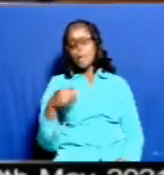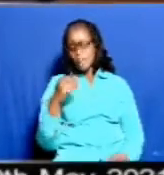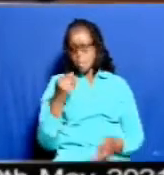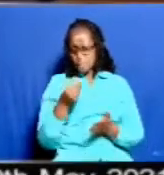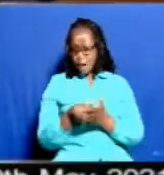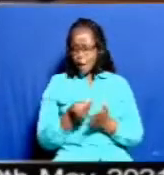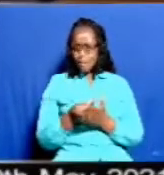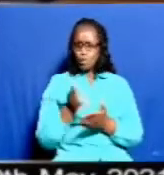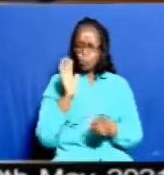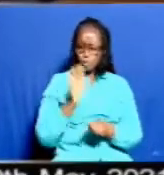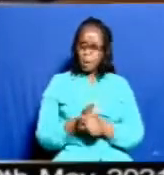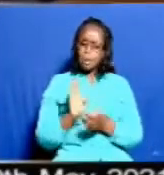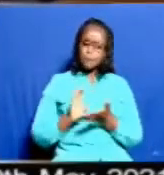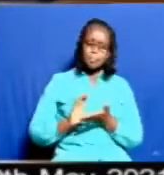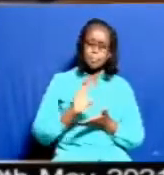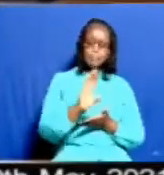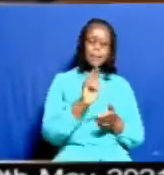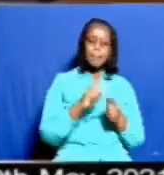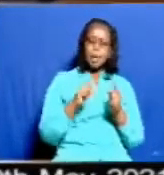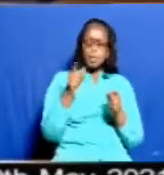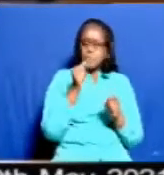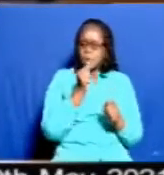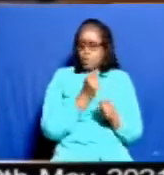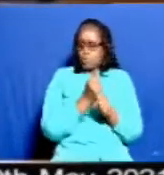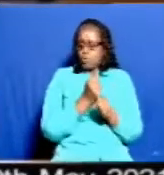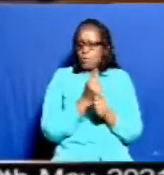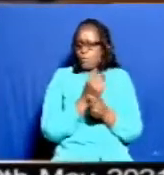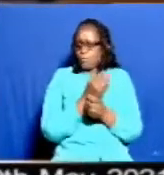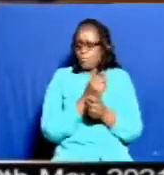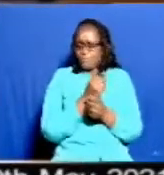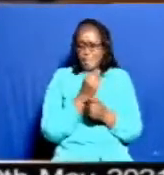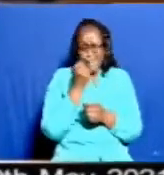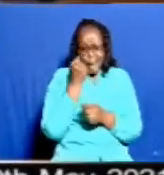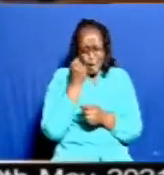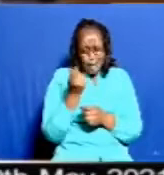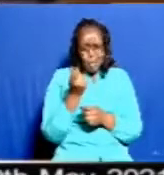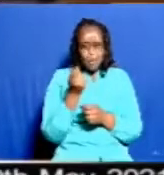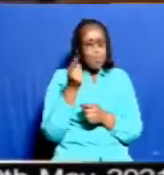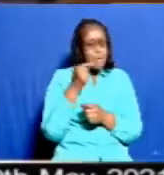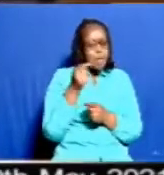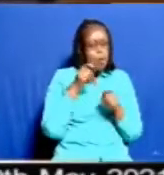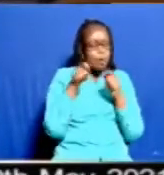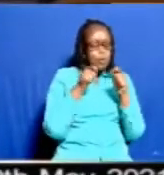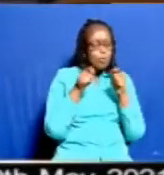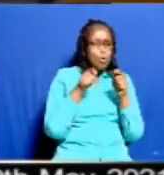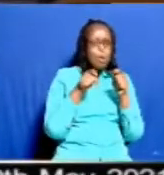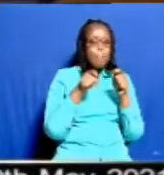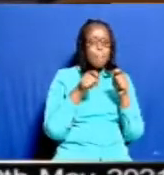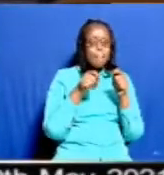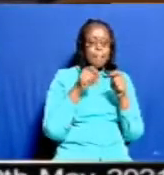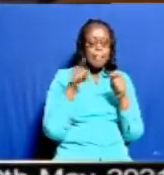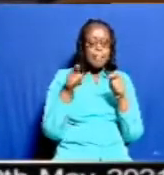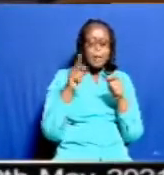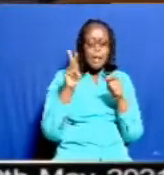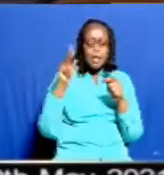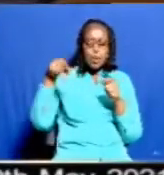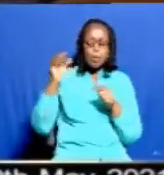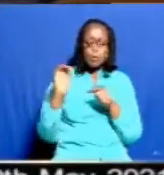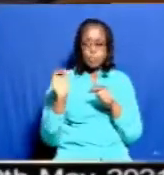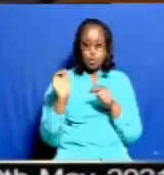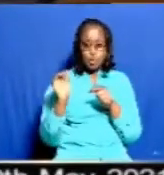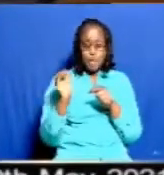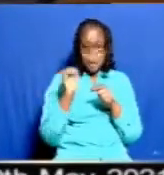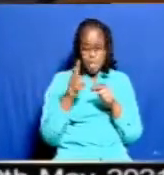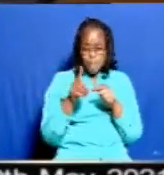but do very little to ensure that we are controlling the management of the airline? Because unless the management of Kenya